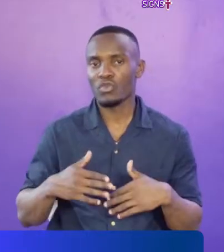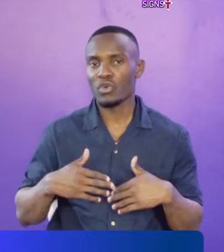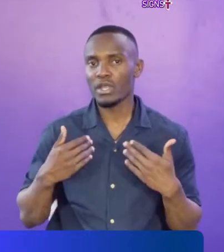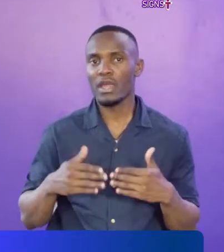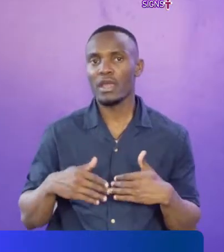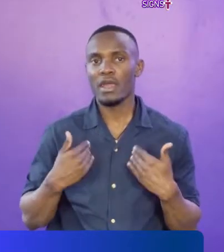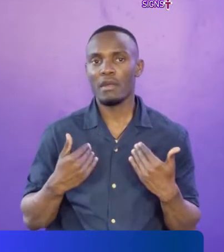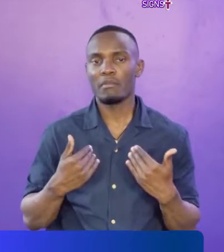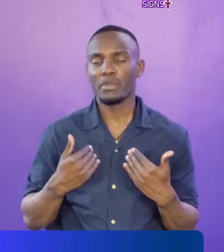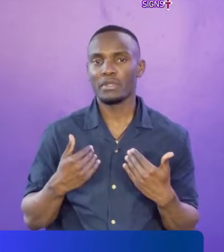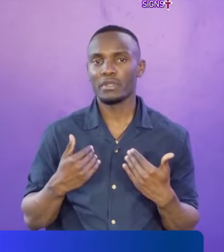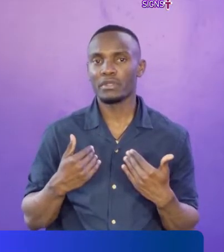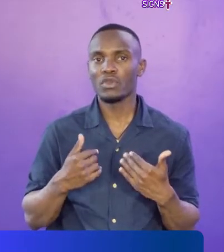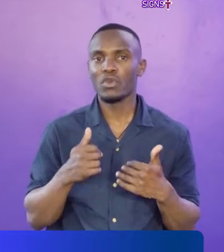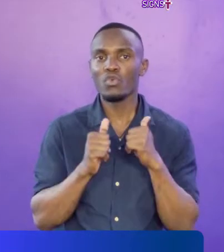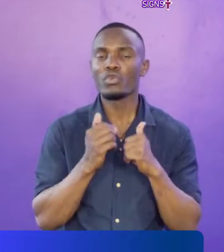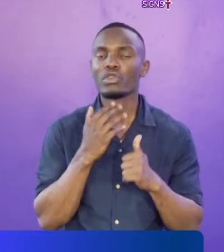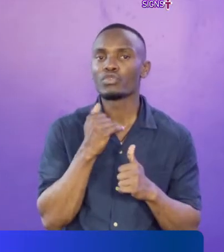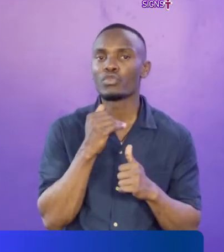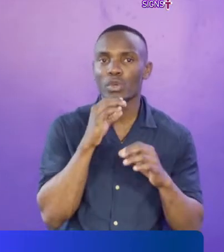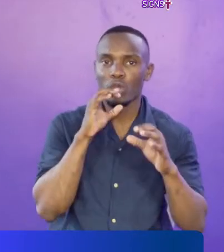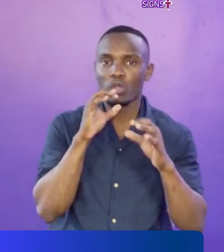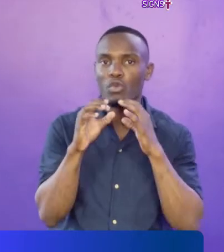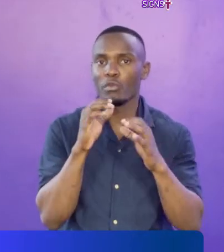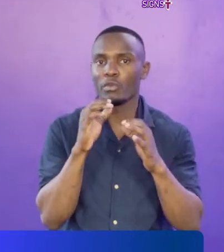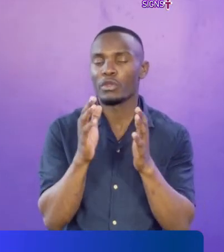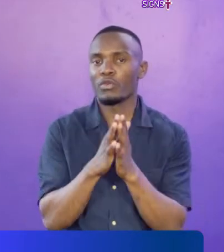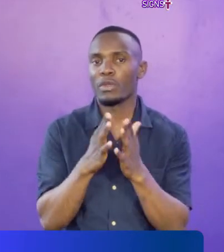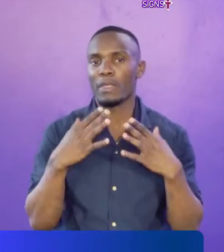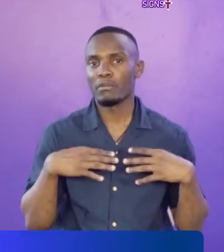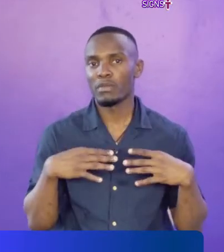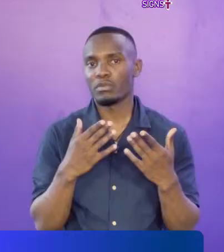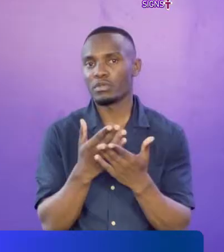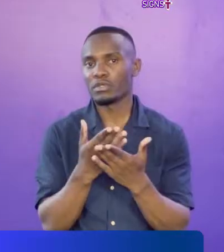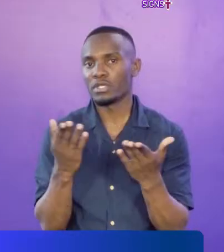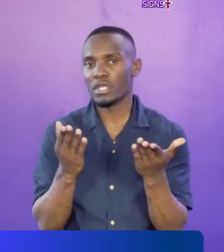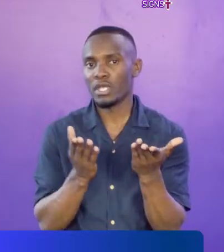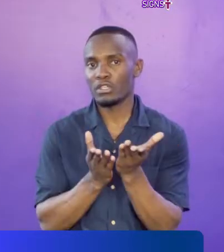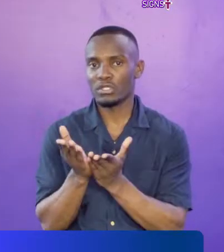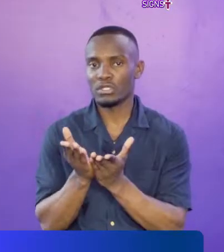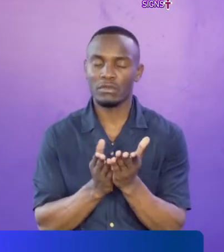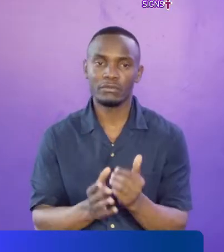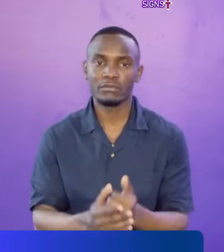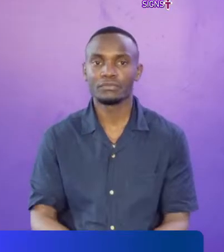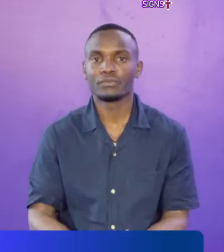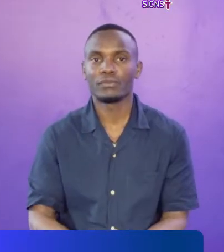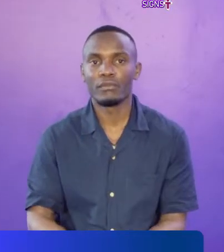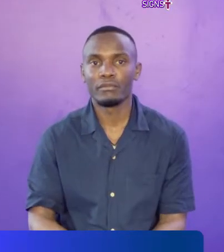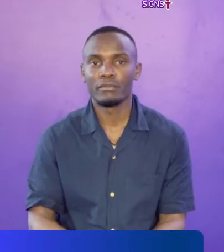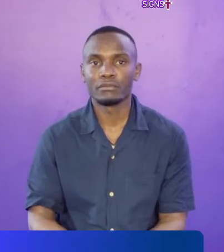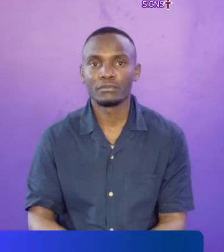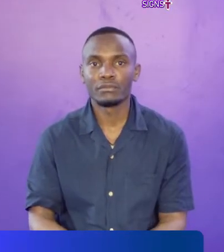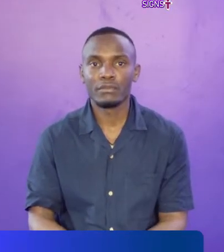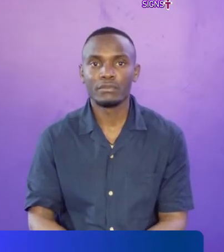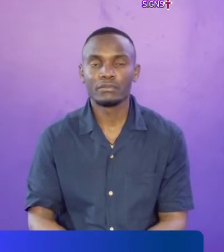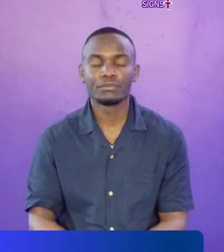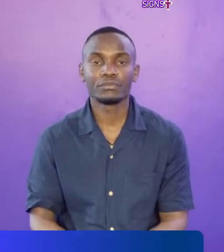are communicating out there to the people that you serve. Number one, by virtue of also sitting